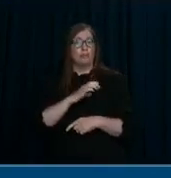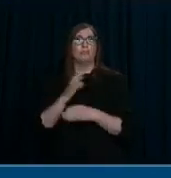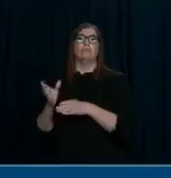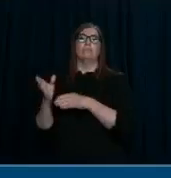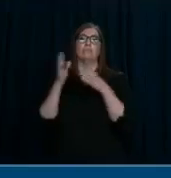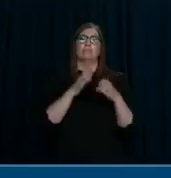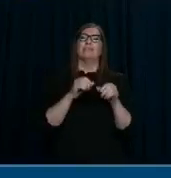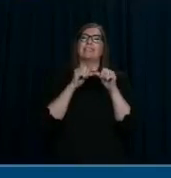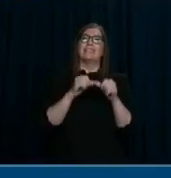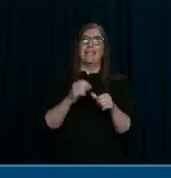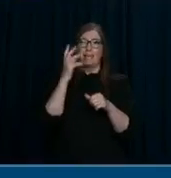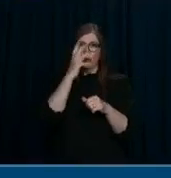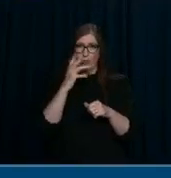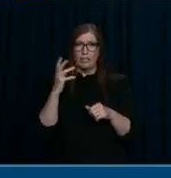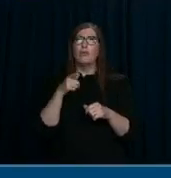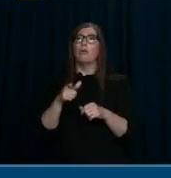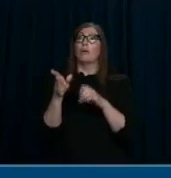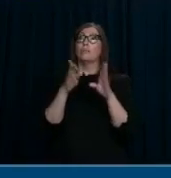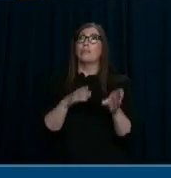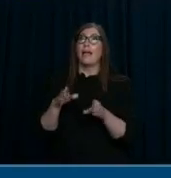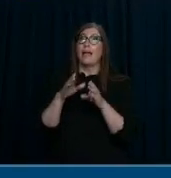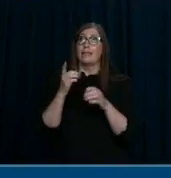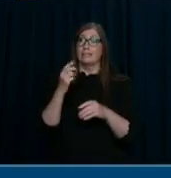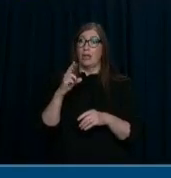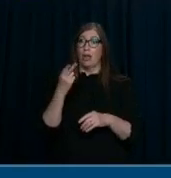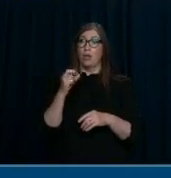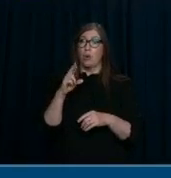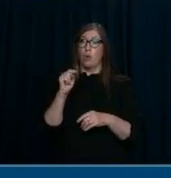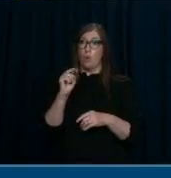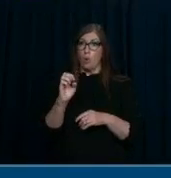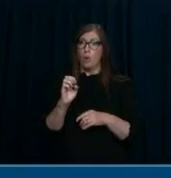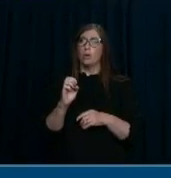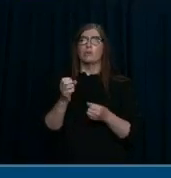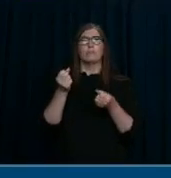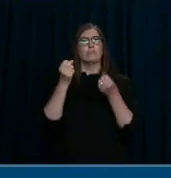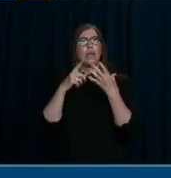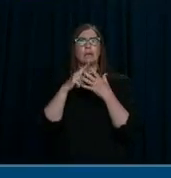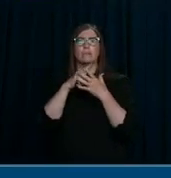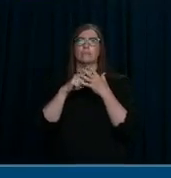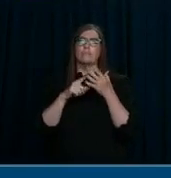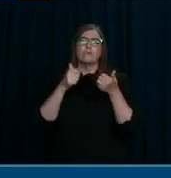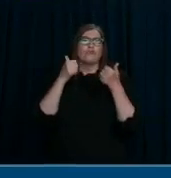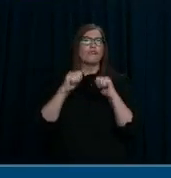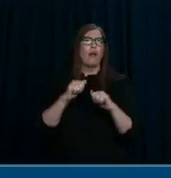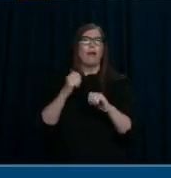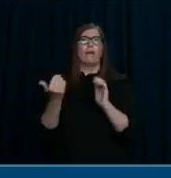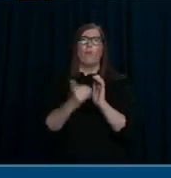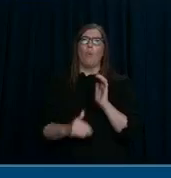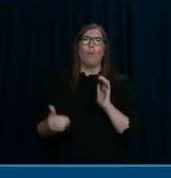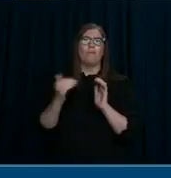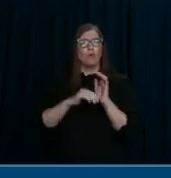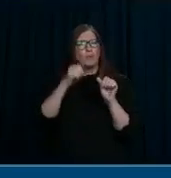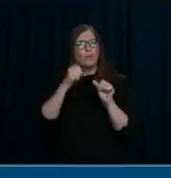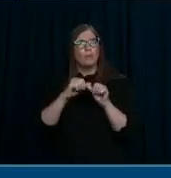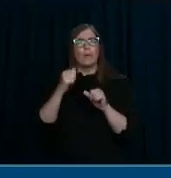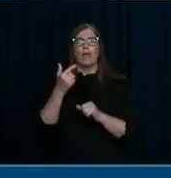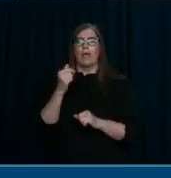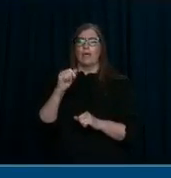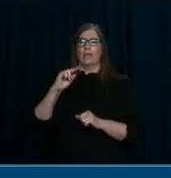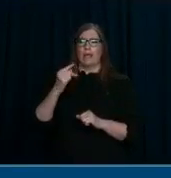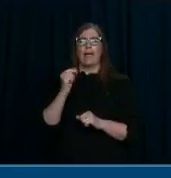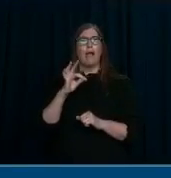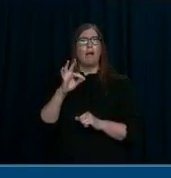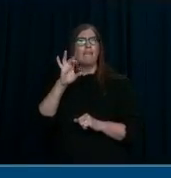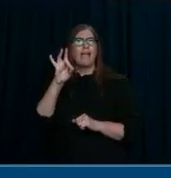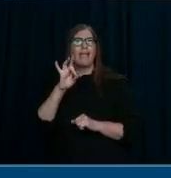the plans. Dr. Orn, there's been a lot of runs at this over the years, going back to the Gang of Eight, to find a